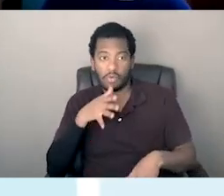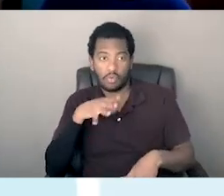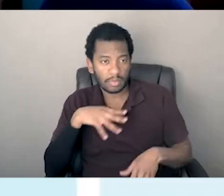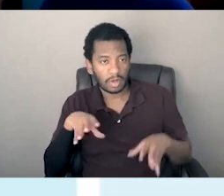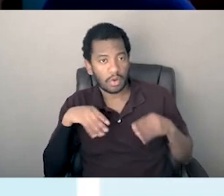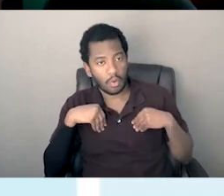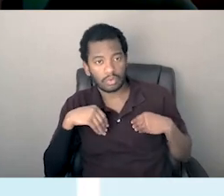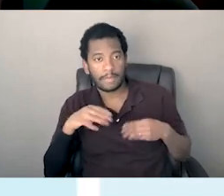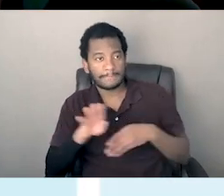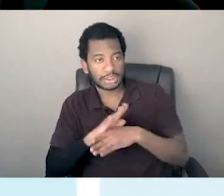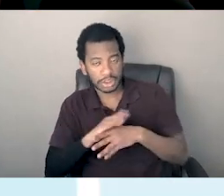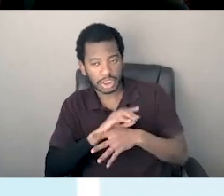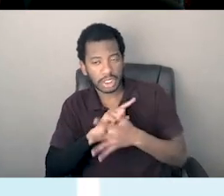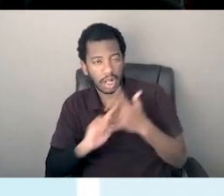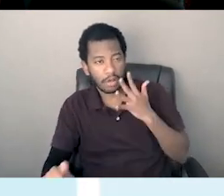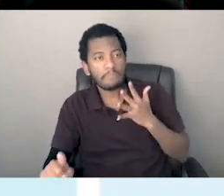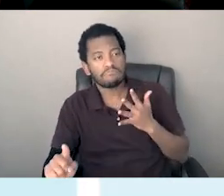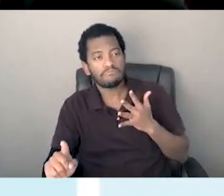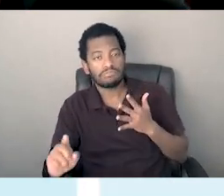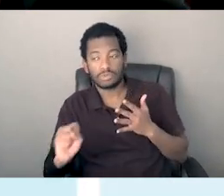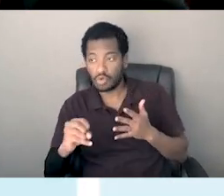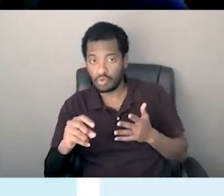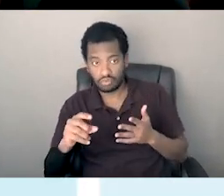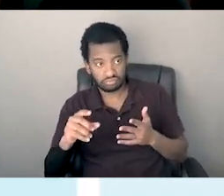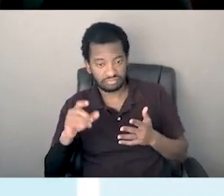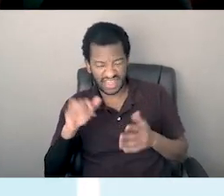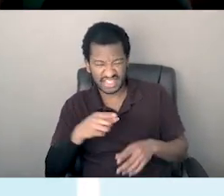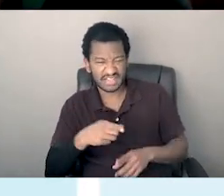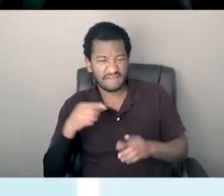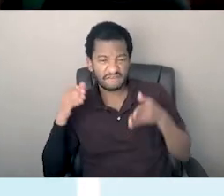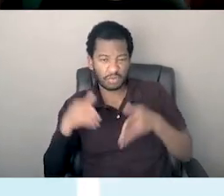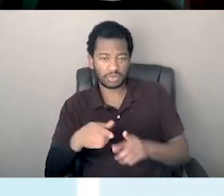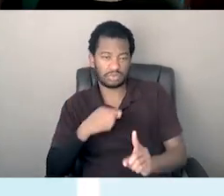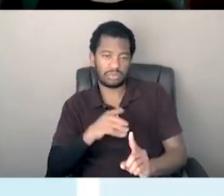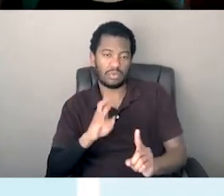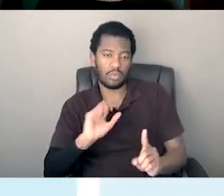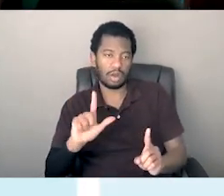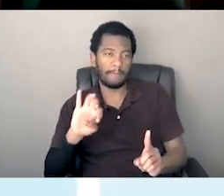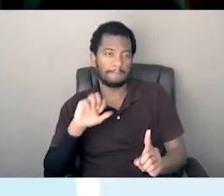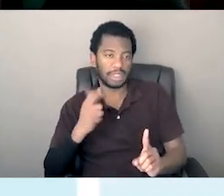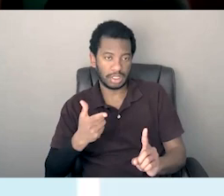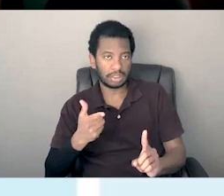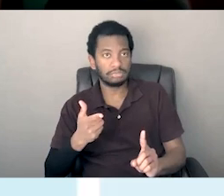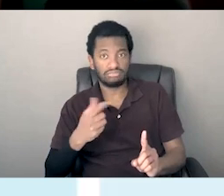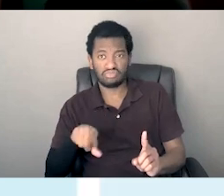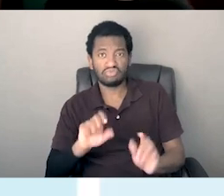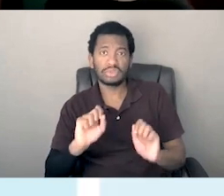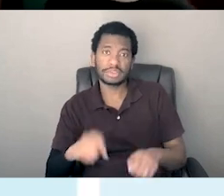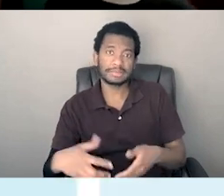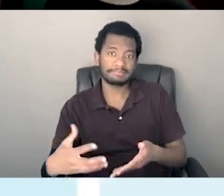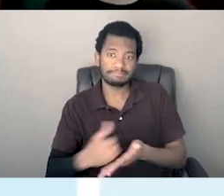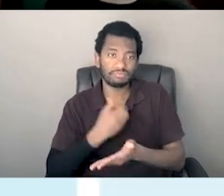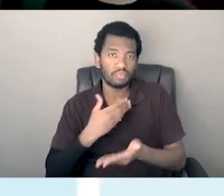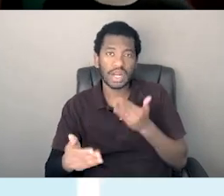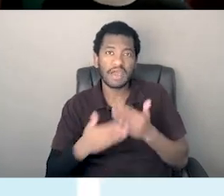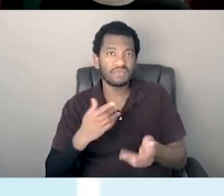This is focused on well-being. It's a take as what works for you scenario. You don't have to use it in its